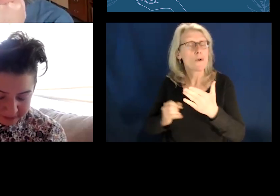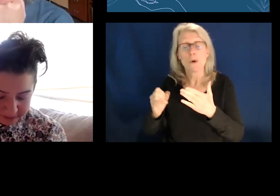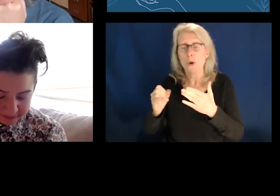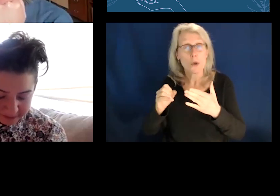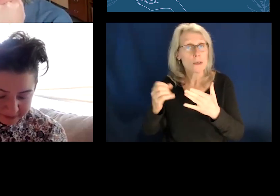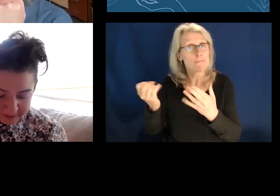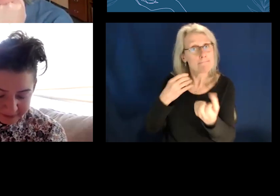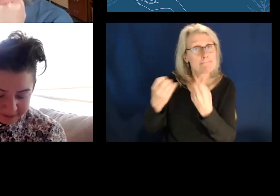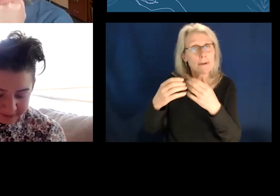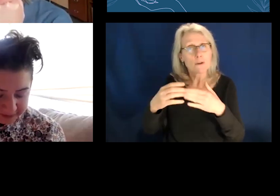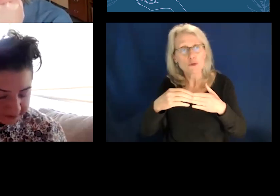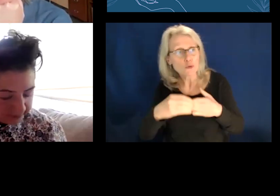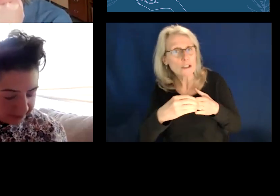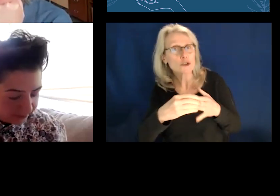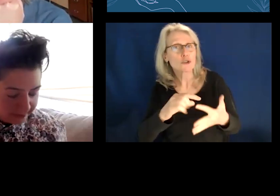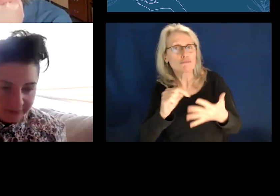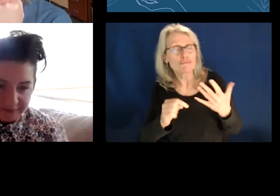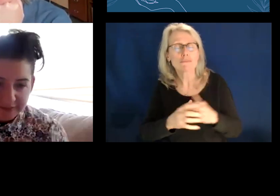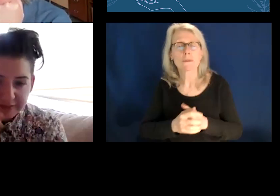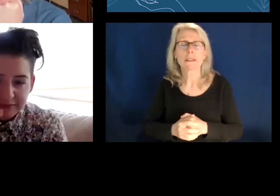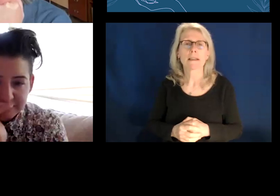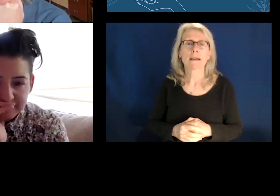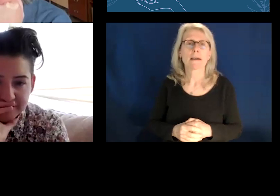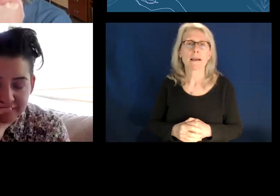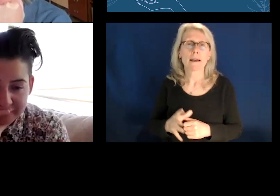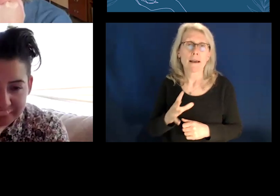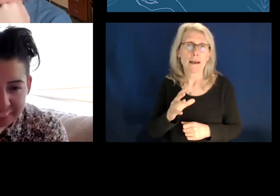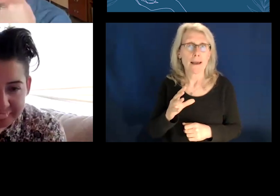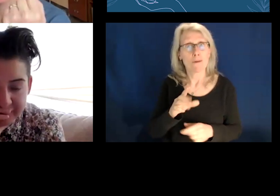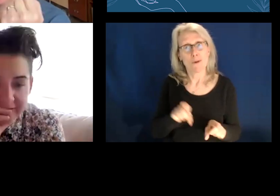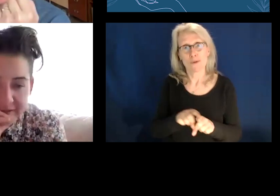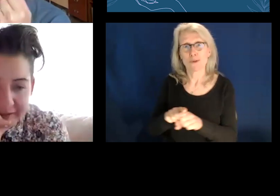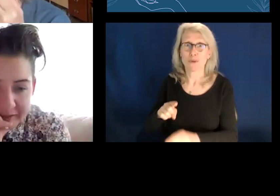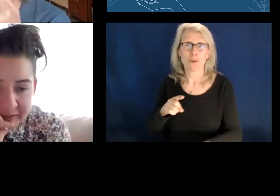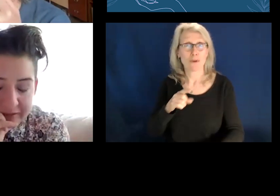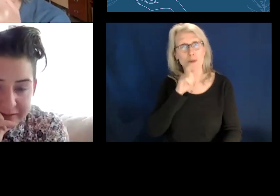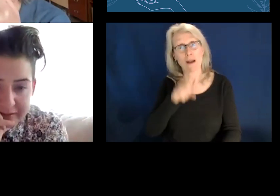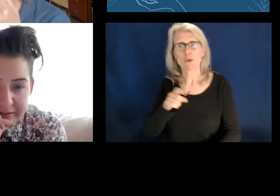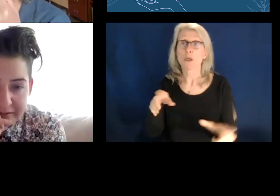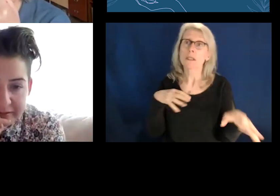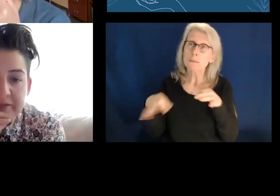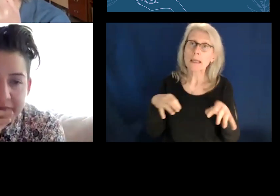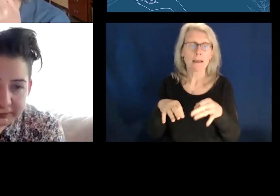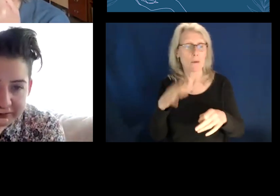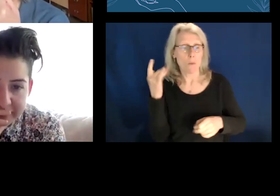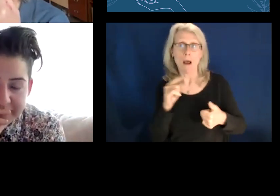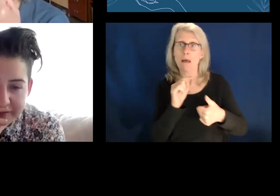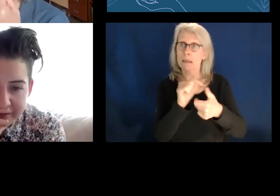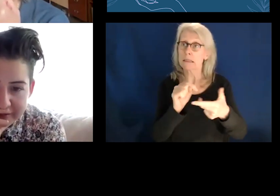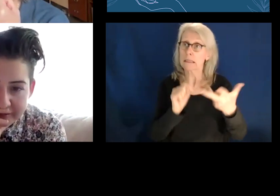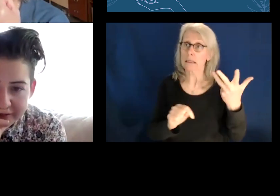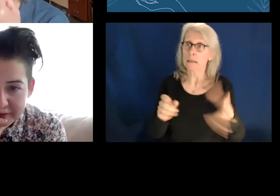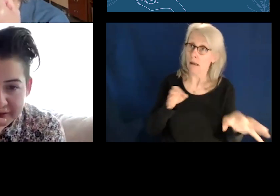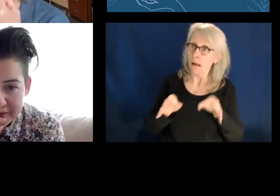and like understanding that, oh yes, there is a basic understanding that I don't have to explain myself every choice I make, everything I say, and I